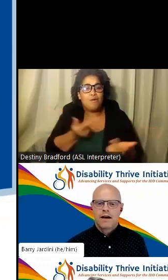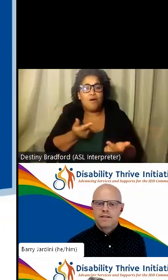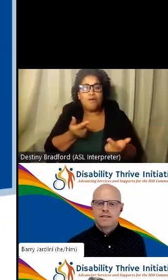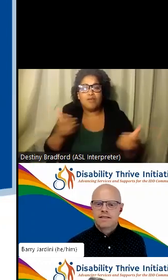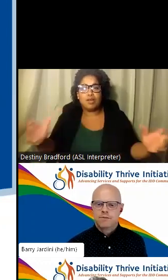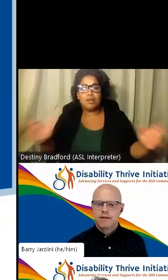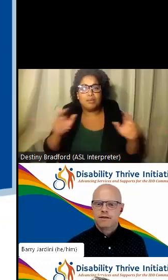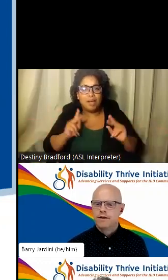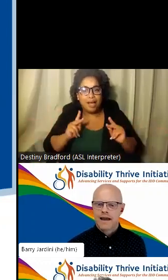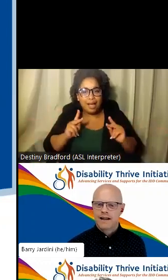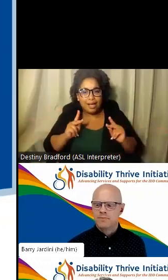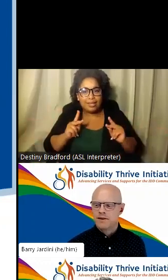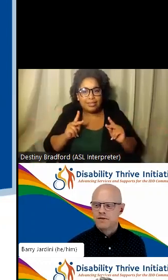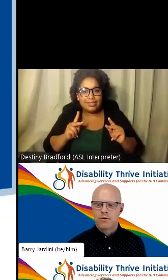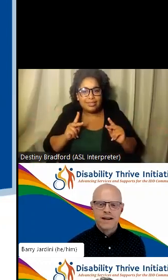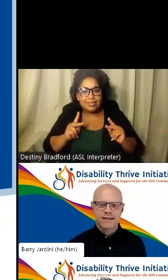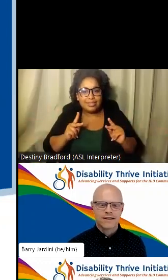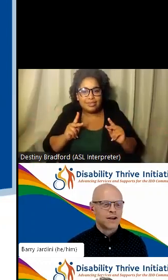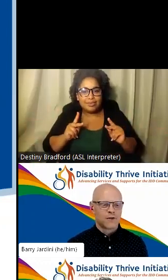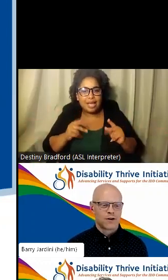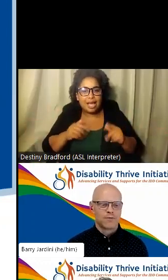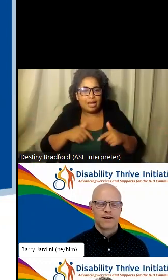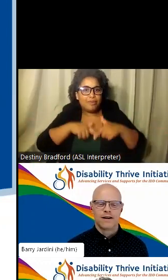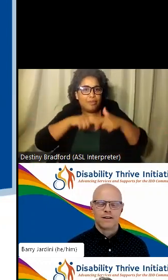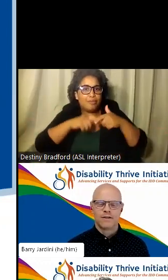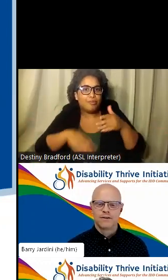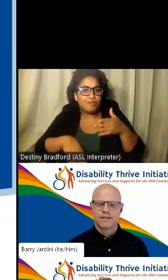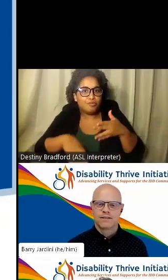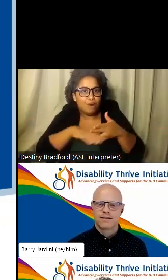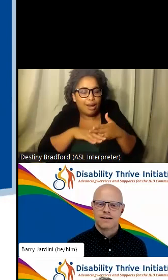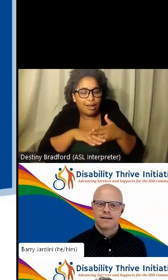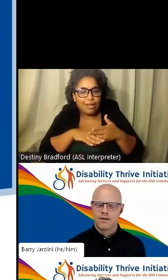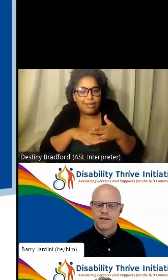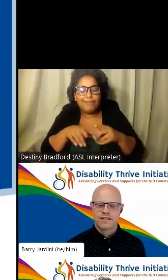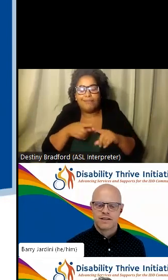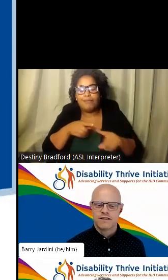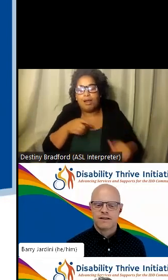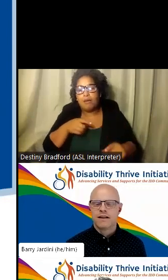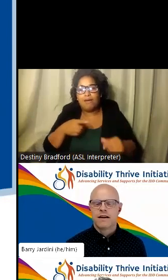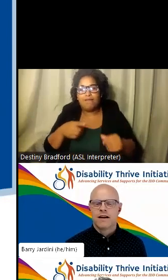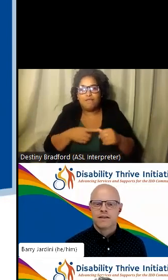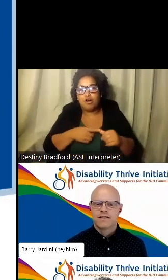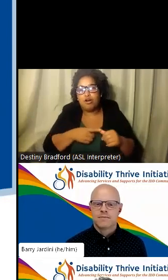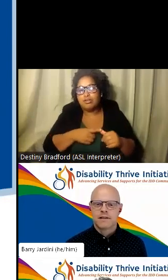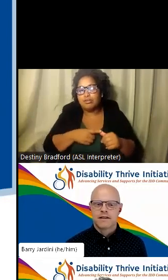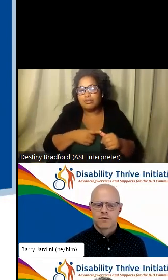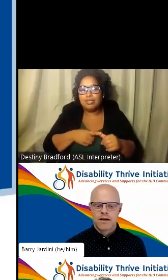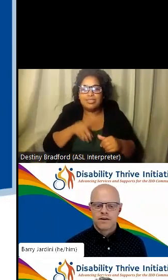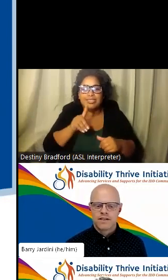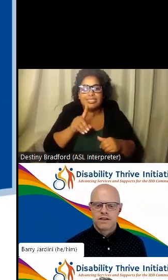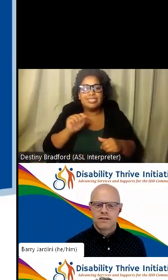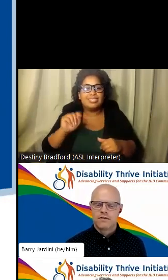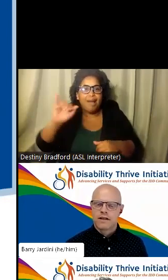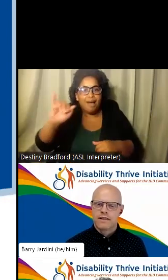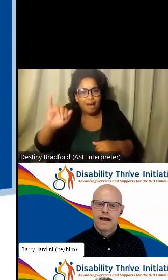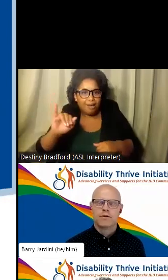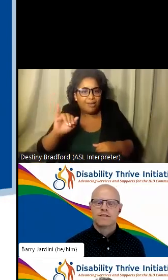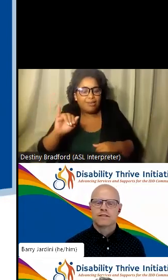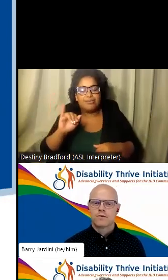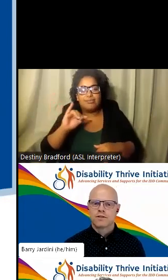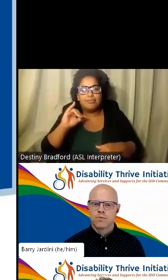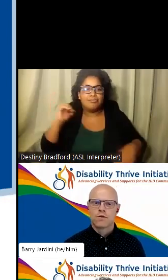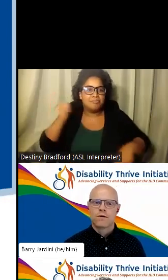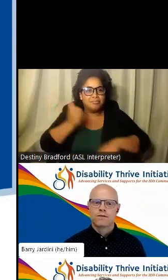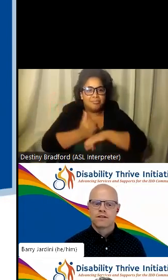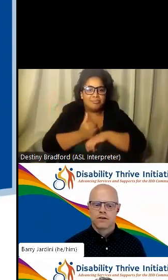back. Obviously, we had a little bit of a break from the first iteration of the Disability Thrive Initiative. That